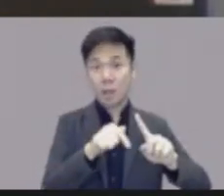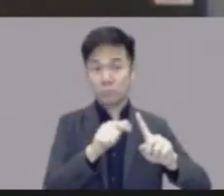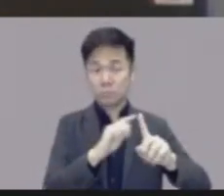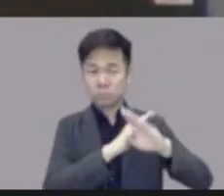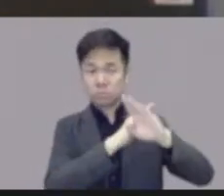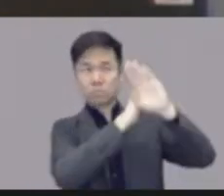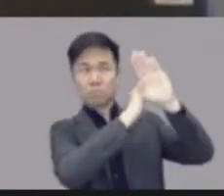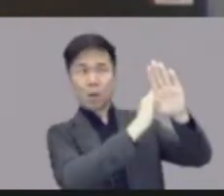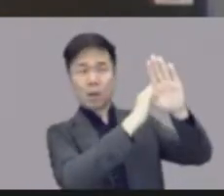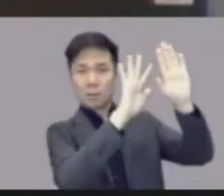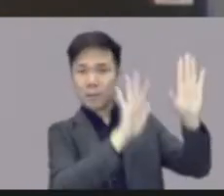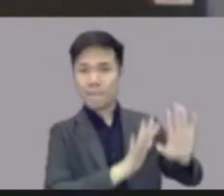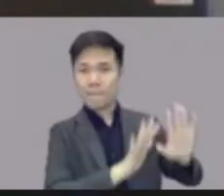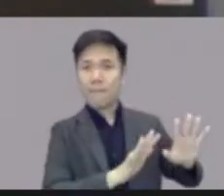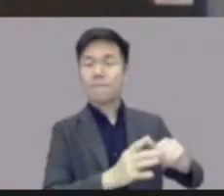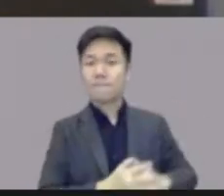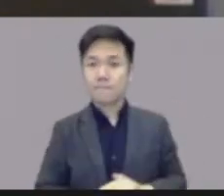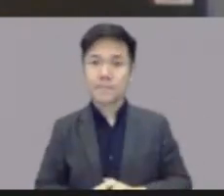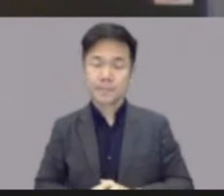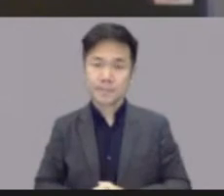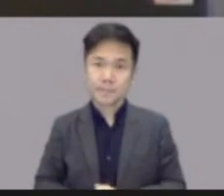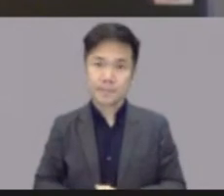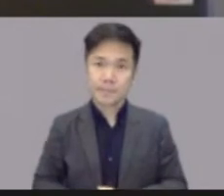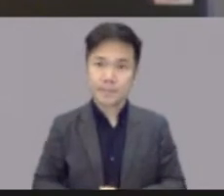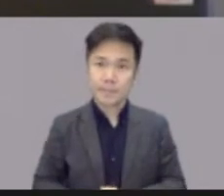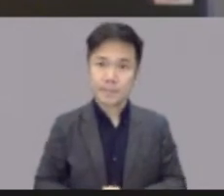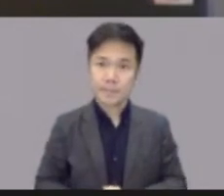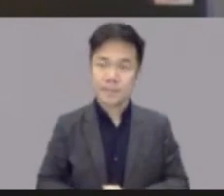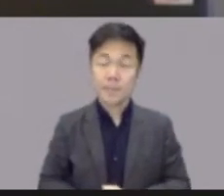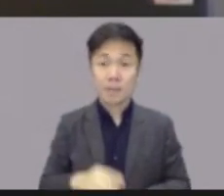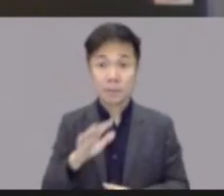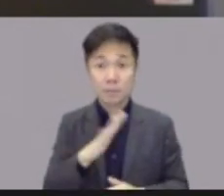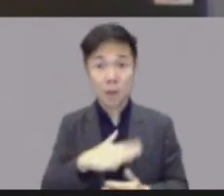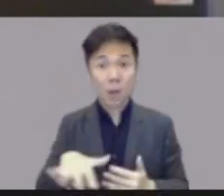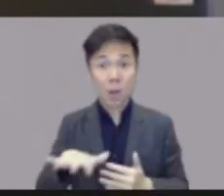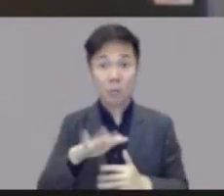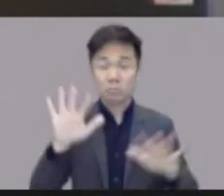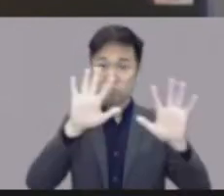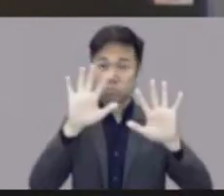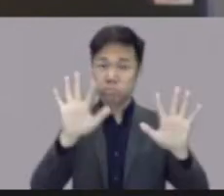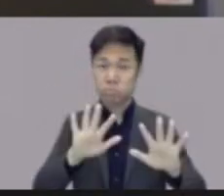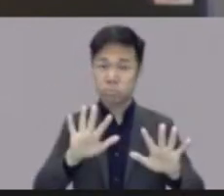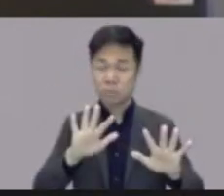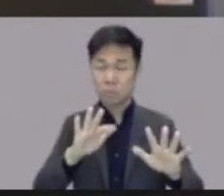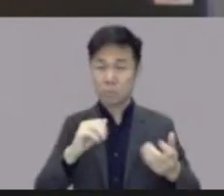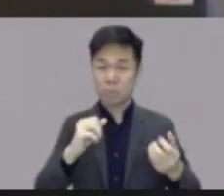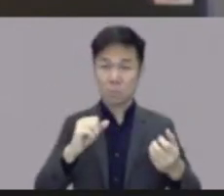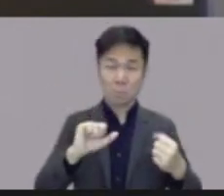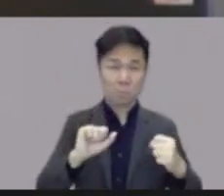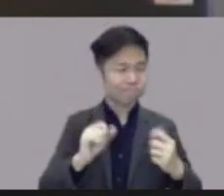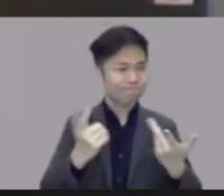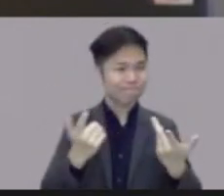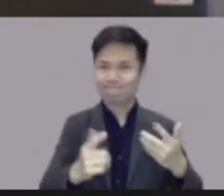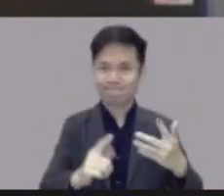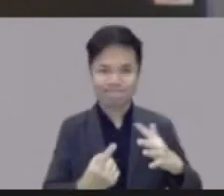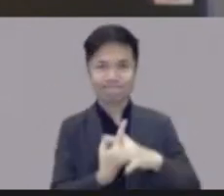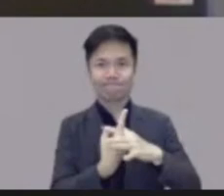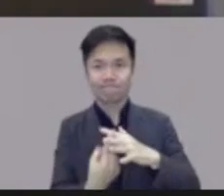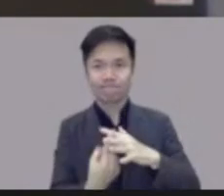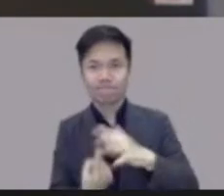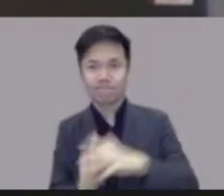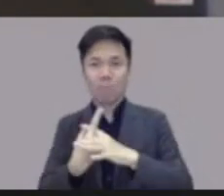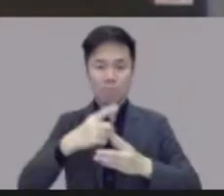whole the common thread of all of these environmental threats and challenges that they pose is that they are trans